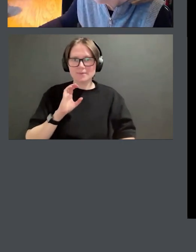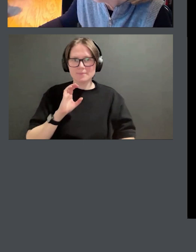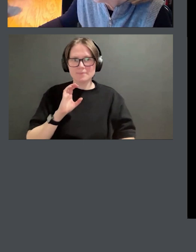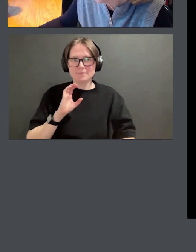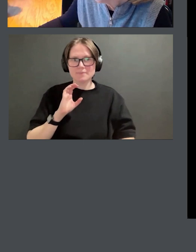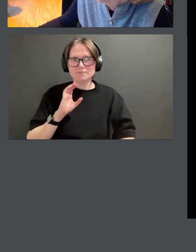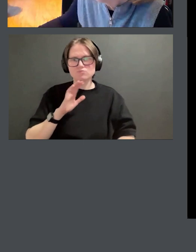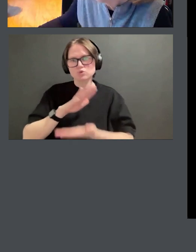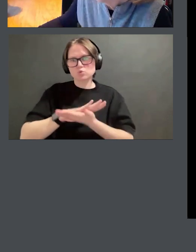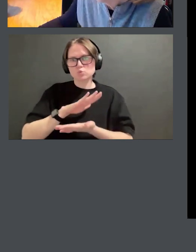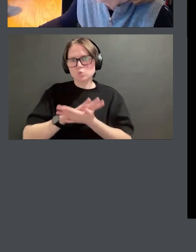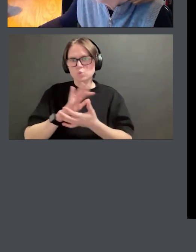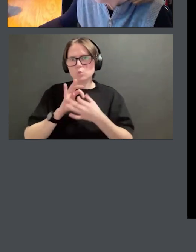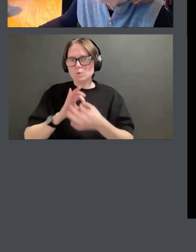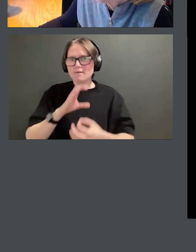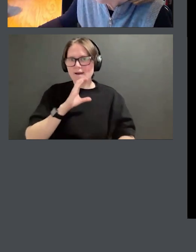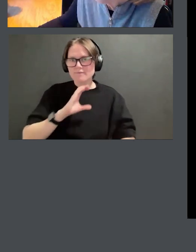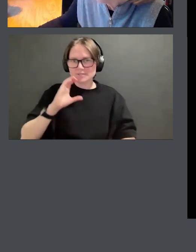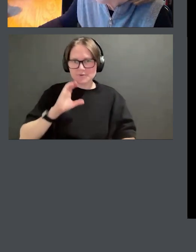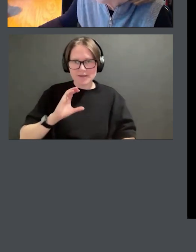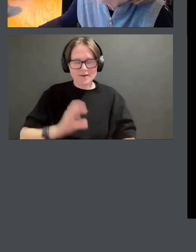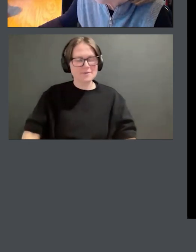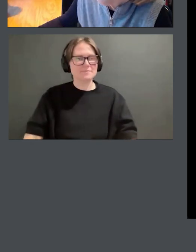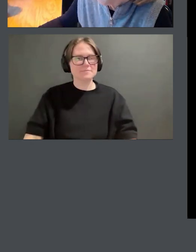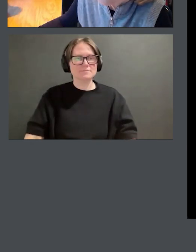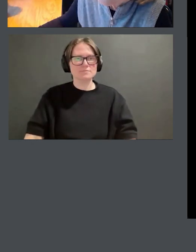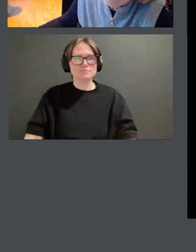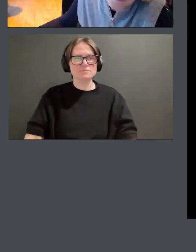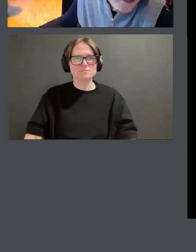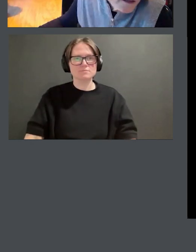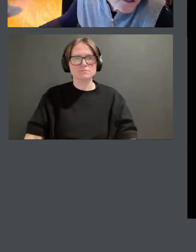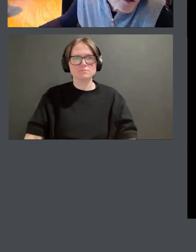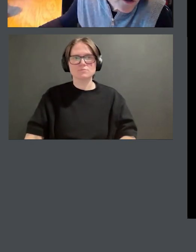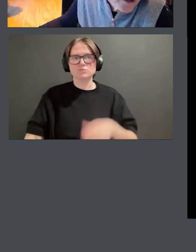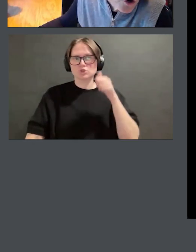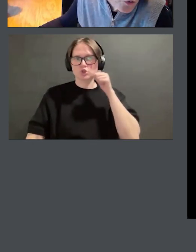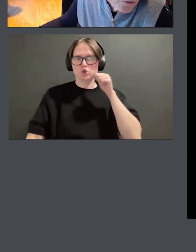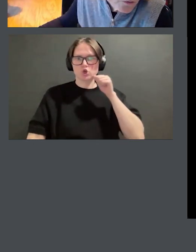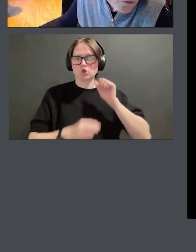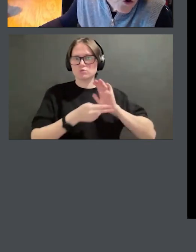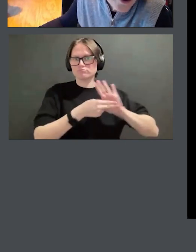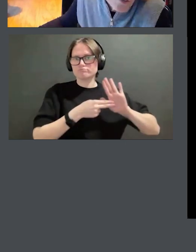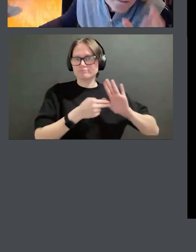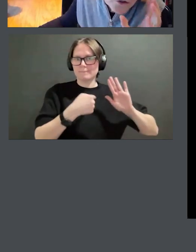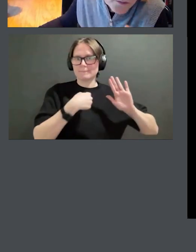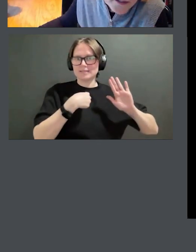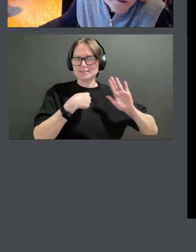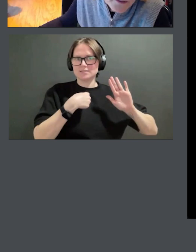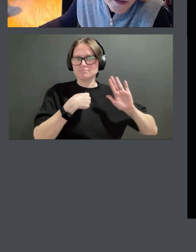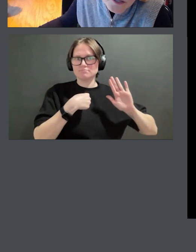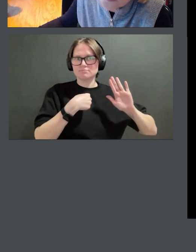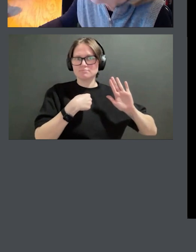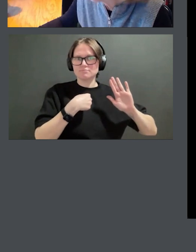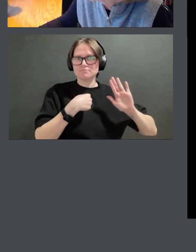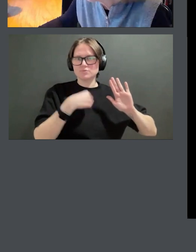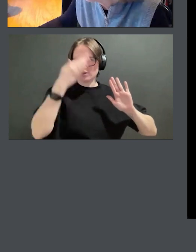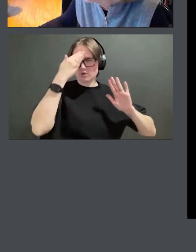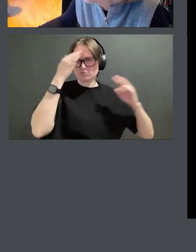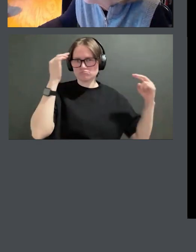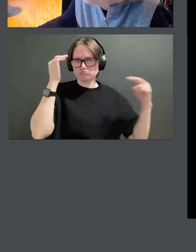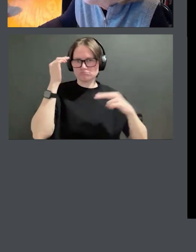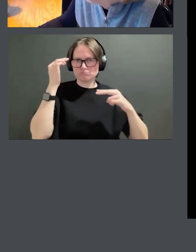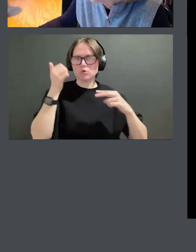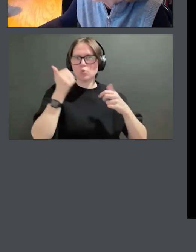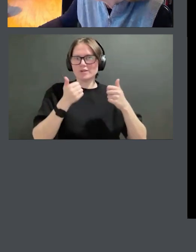school-based cafeteria. This girl is marked as me, so they know, okay, what perspective am I supposed to be